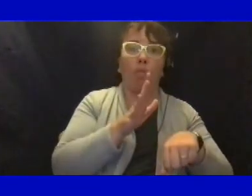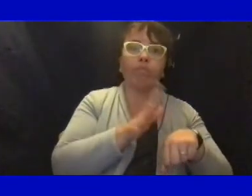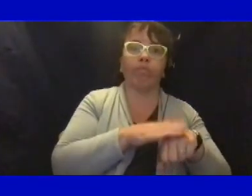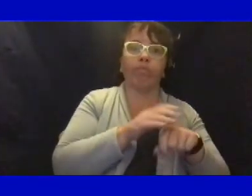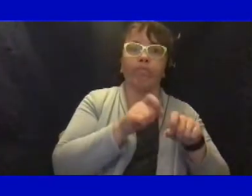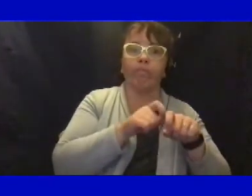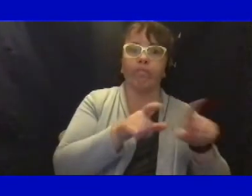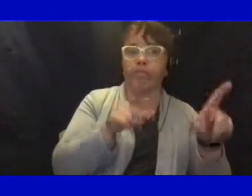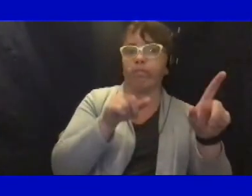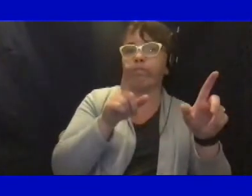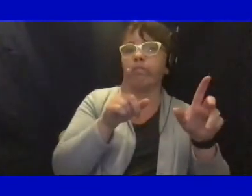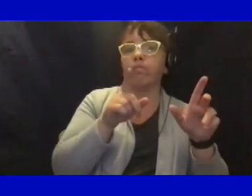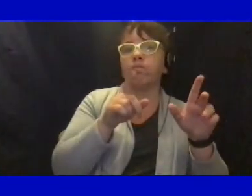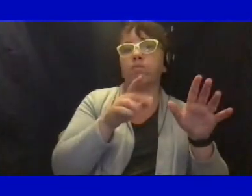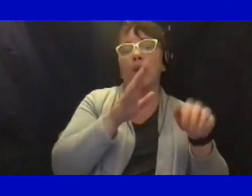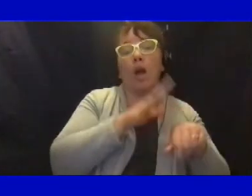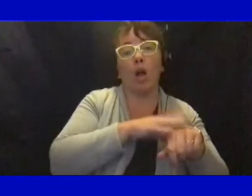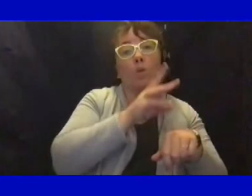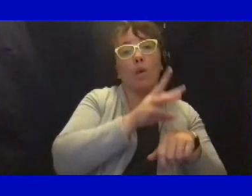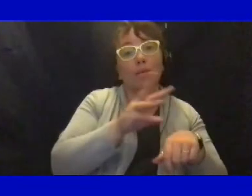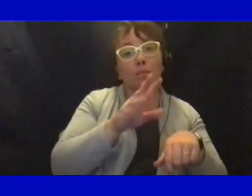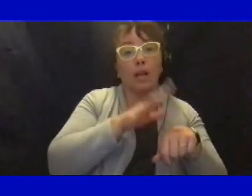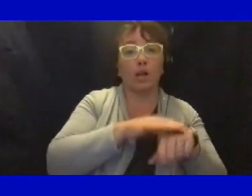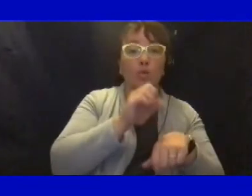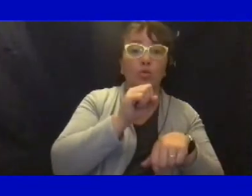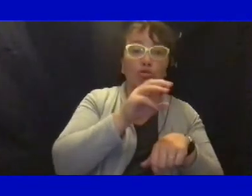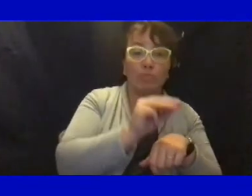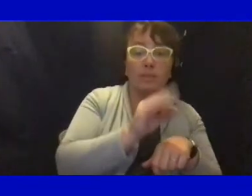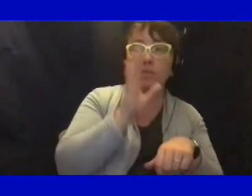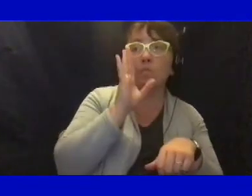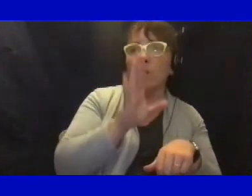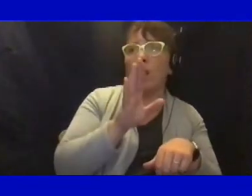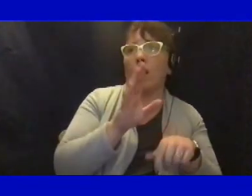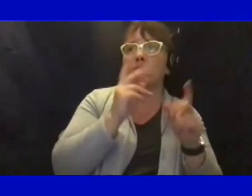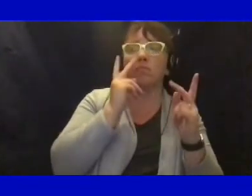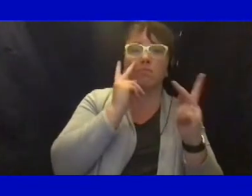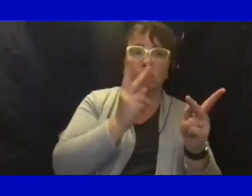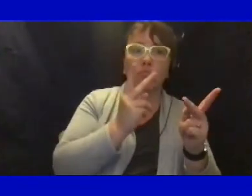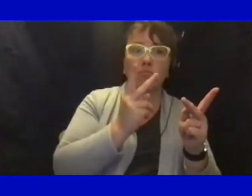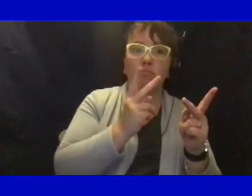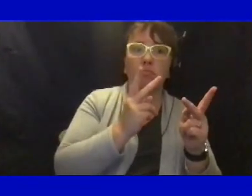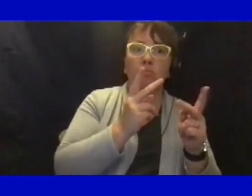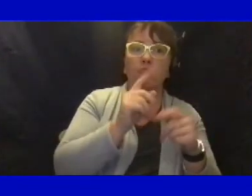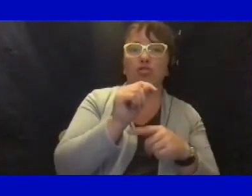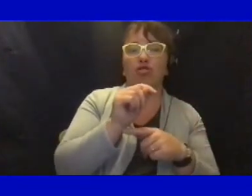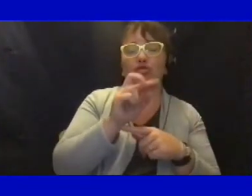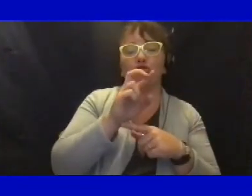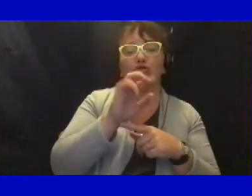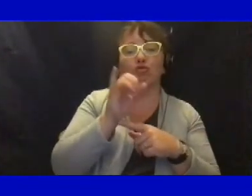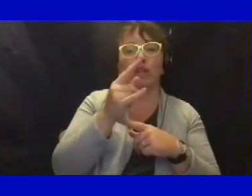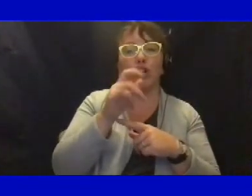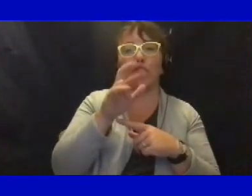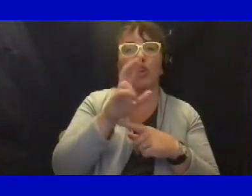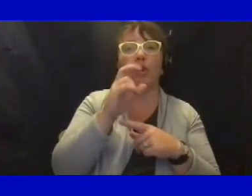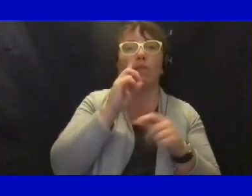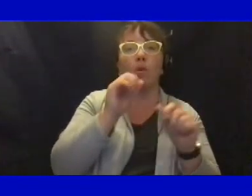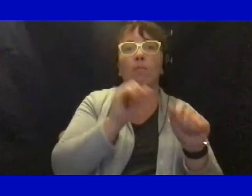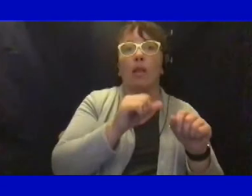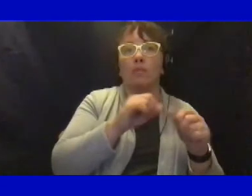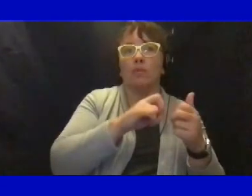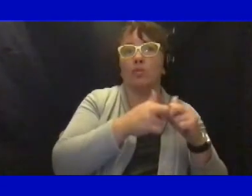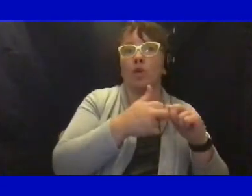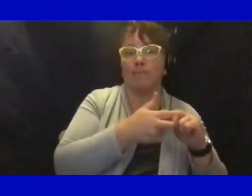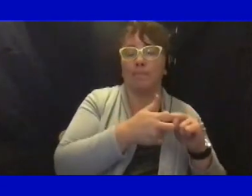and we're seeing that there's the potential for rainfall that could cause triggers for mud and debris flow.